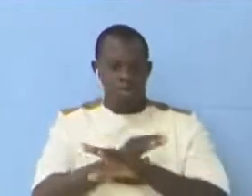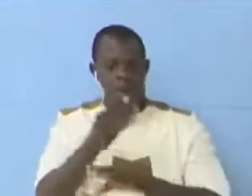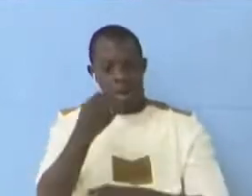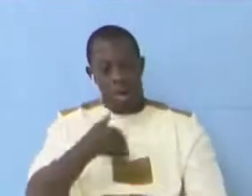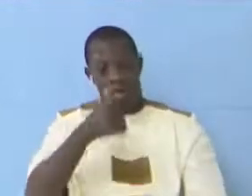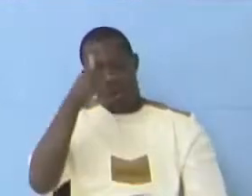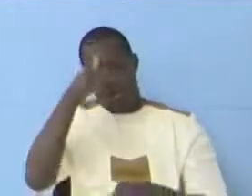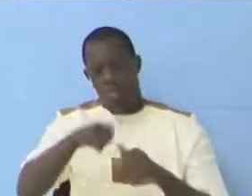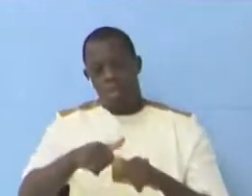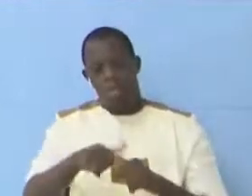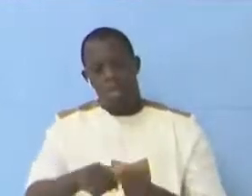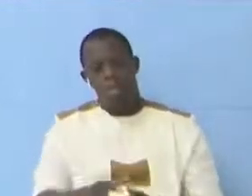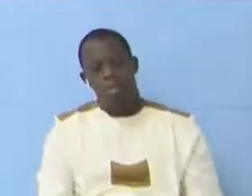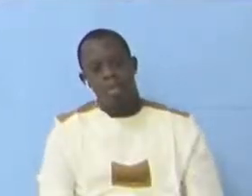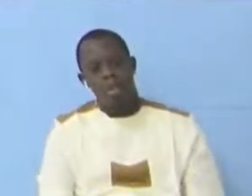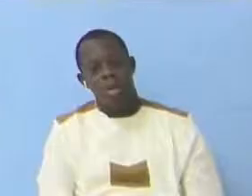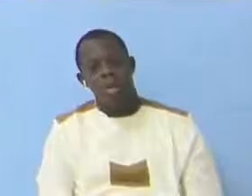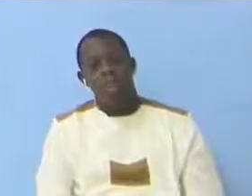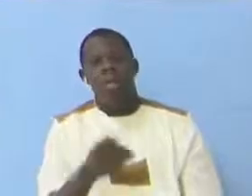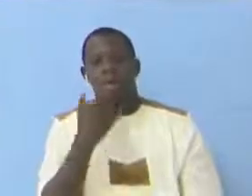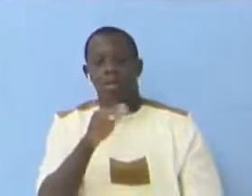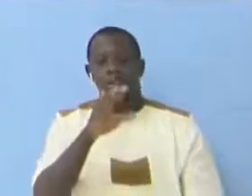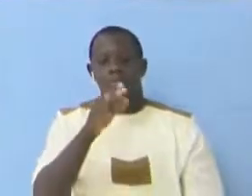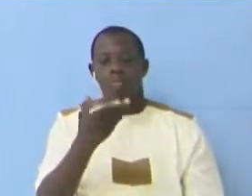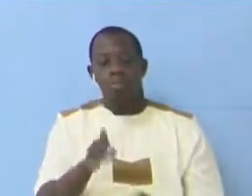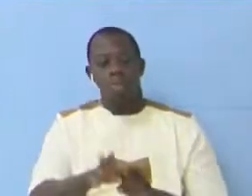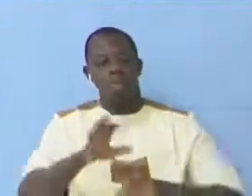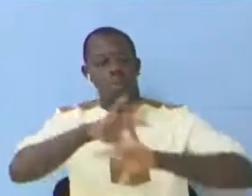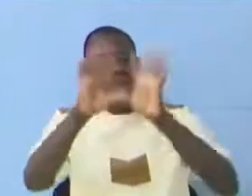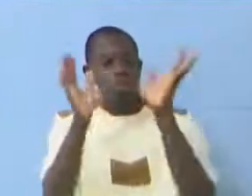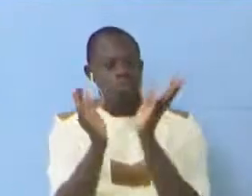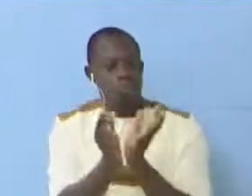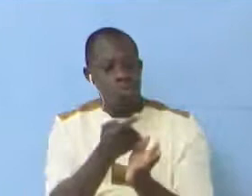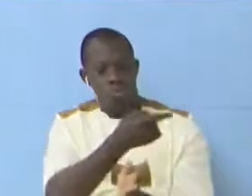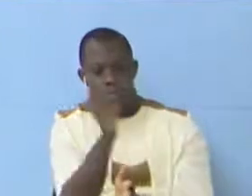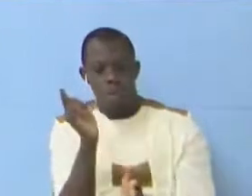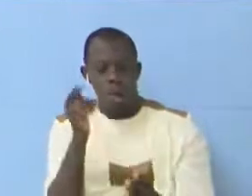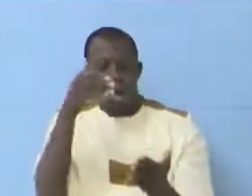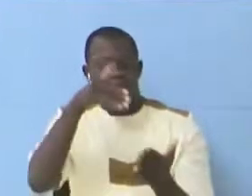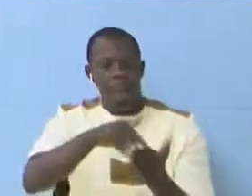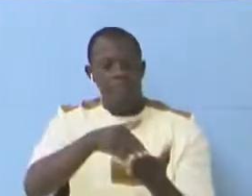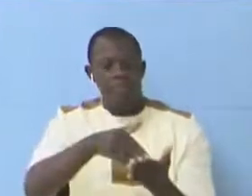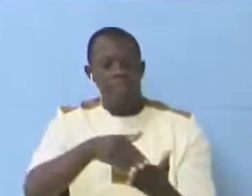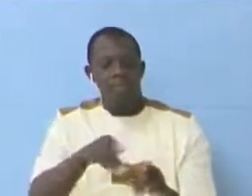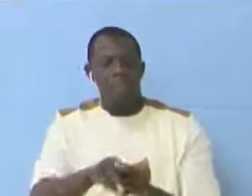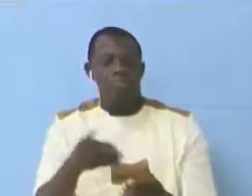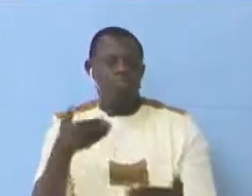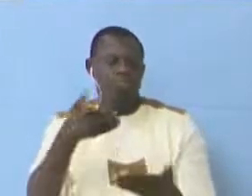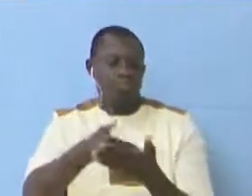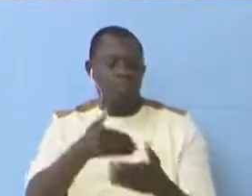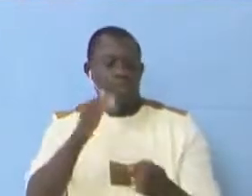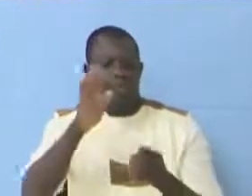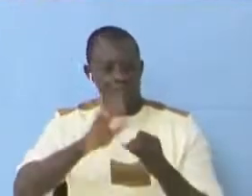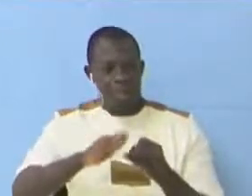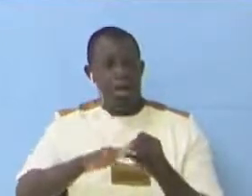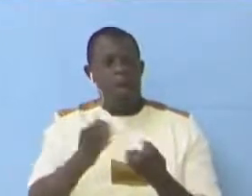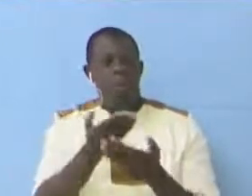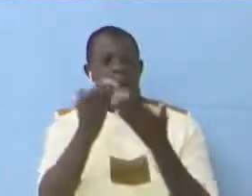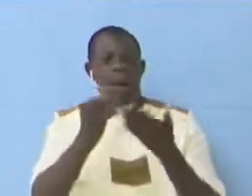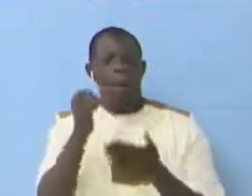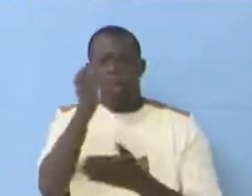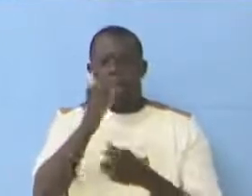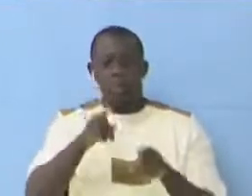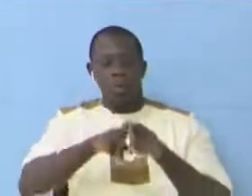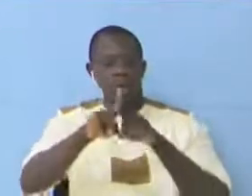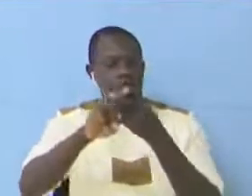laajte. Did all of you arrive at some conclusion as to the relationship between the